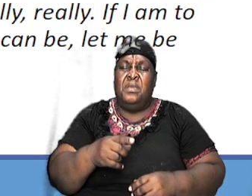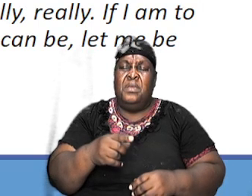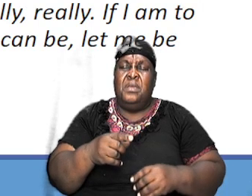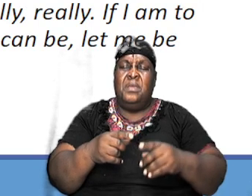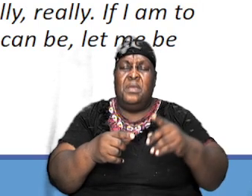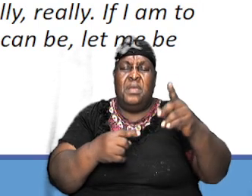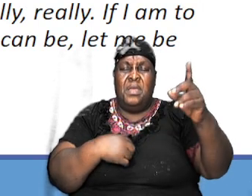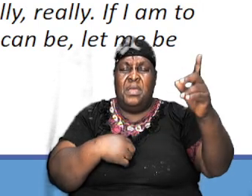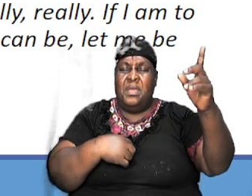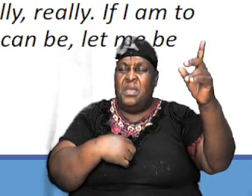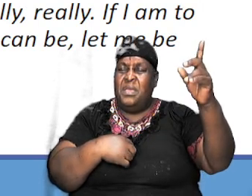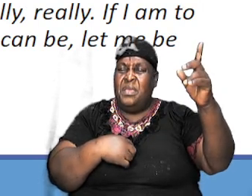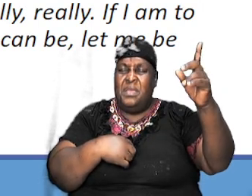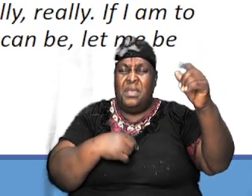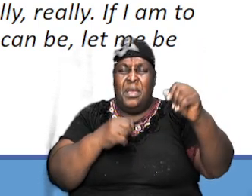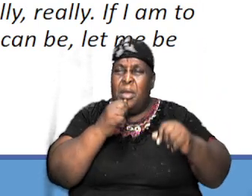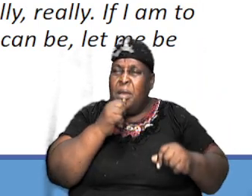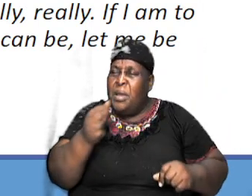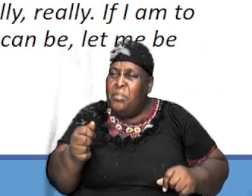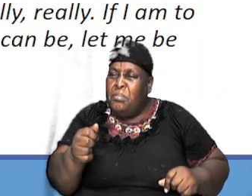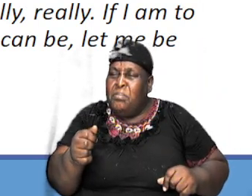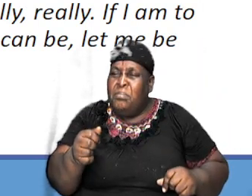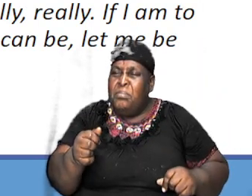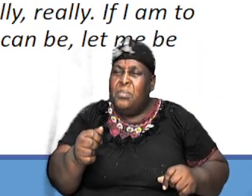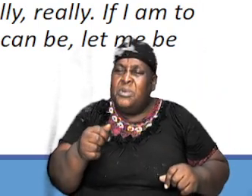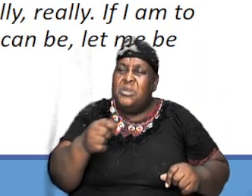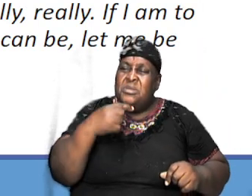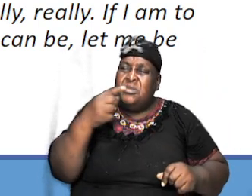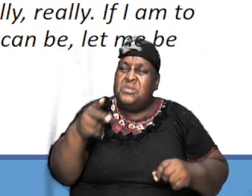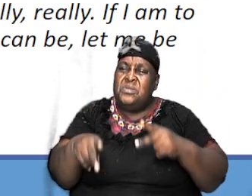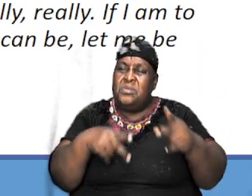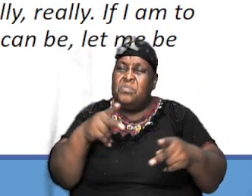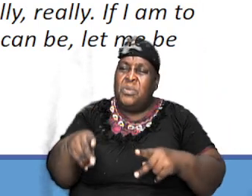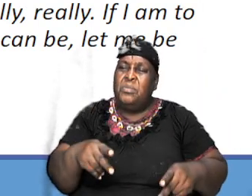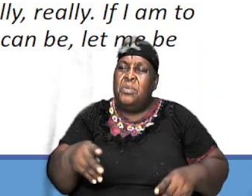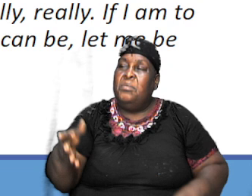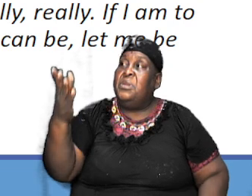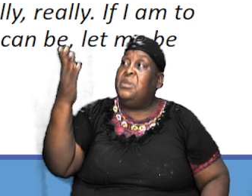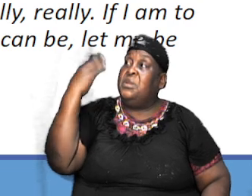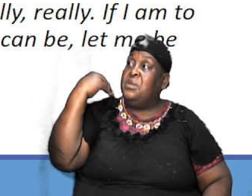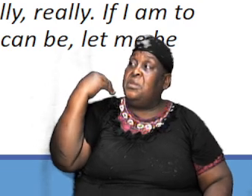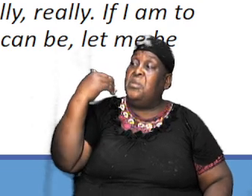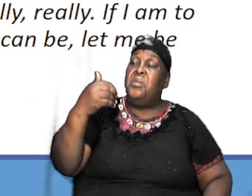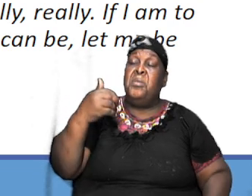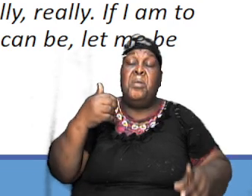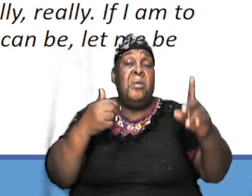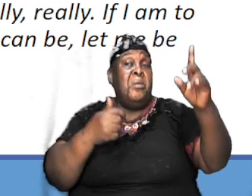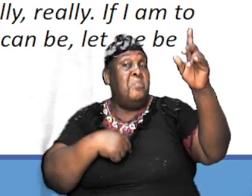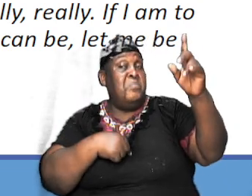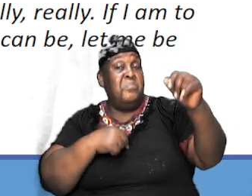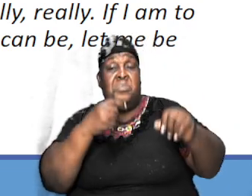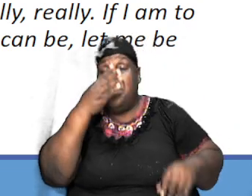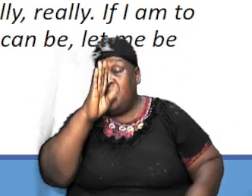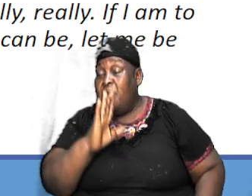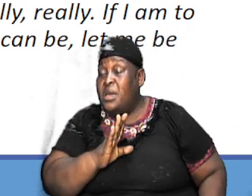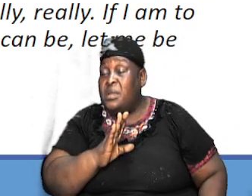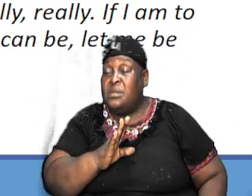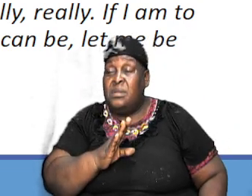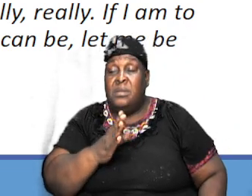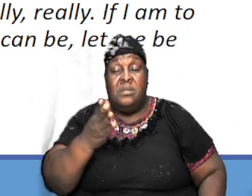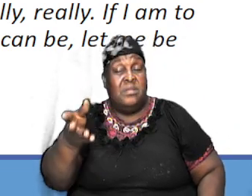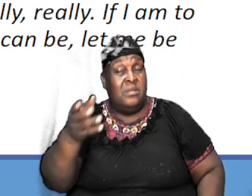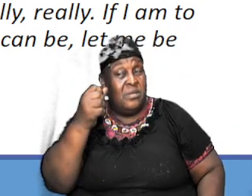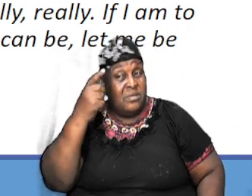declaration to say to the people back then, look here, I am God. And they understood what he